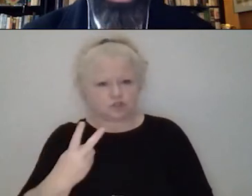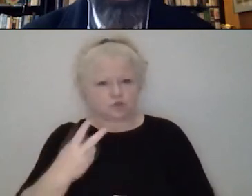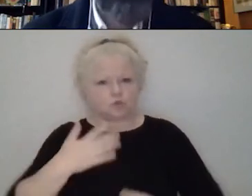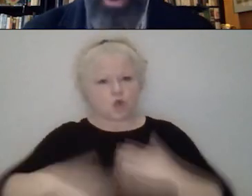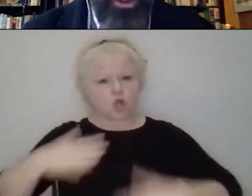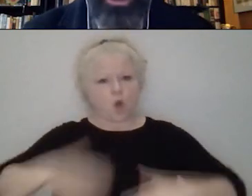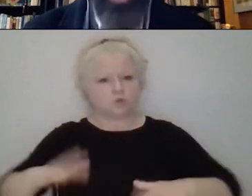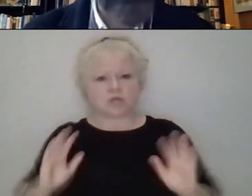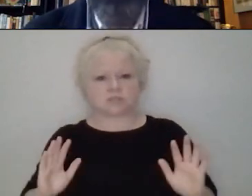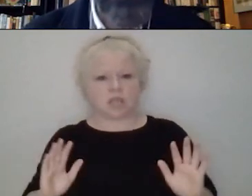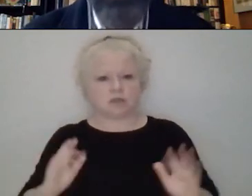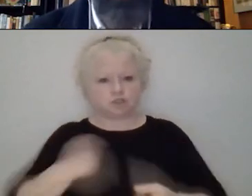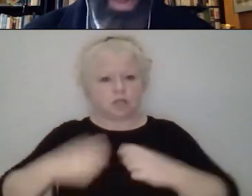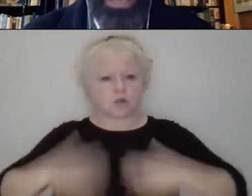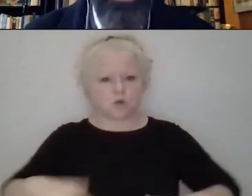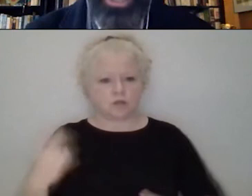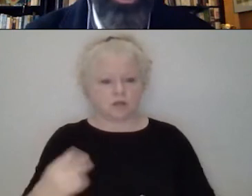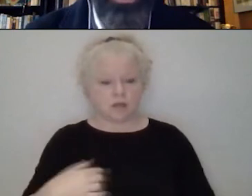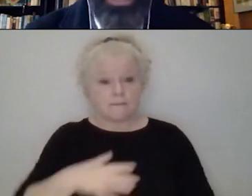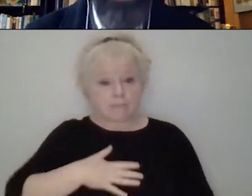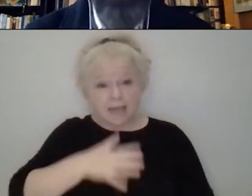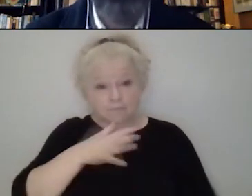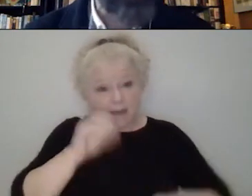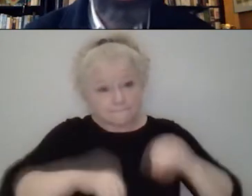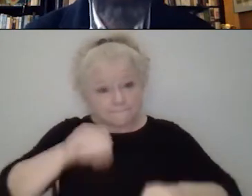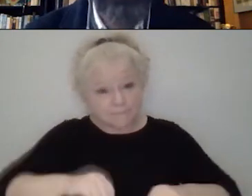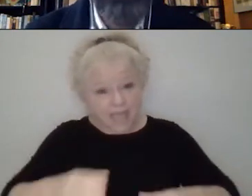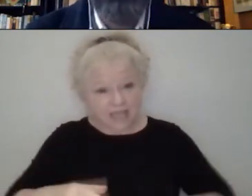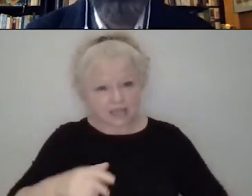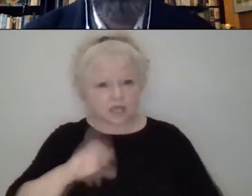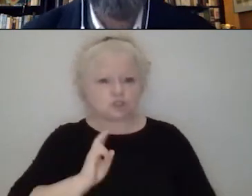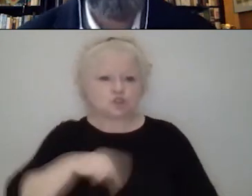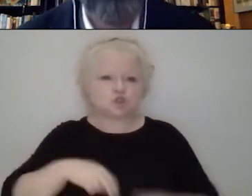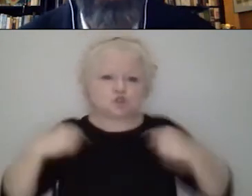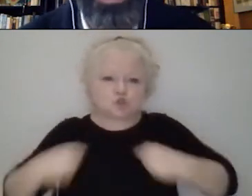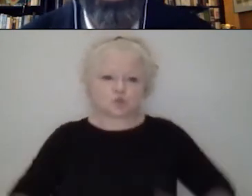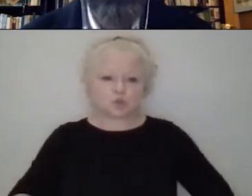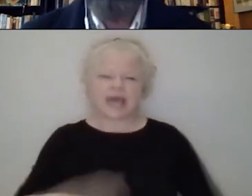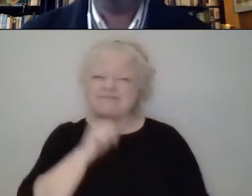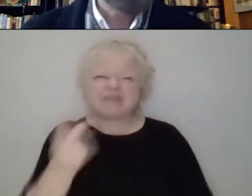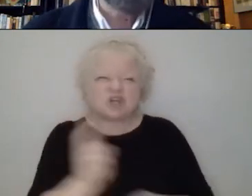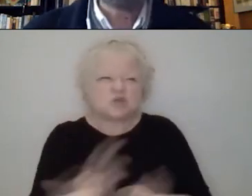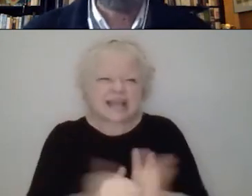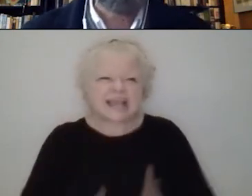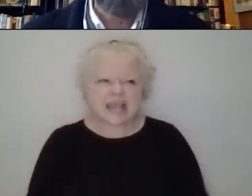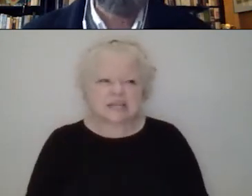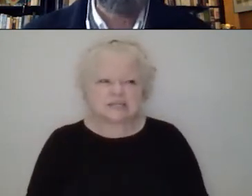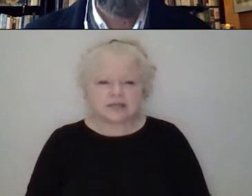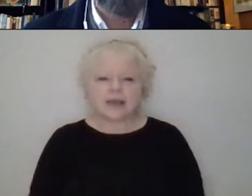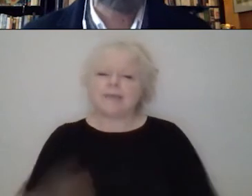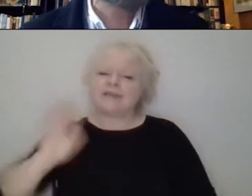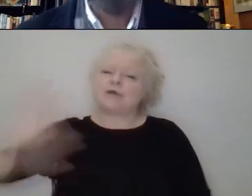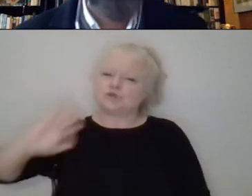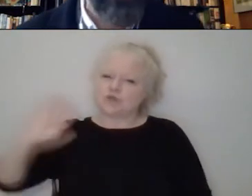clothes. And my mother, of all the things to pack, she actually got me into a suit. It's something I was never going to wear again. But you know, those were the days